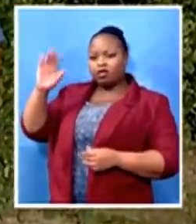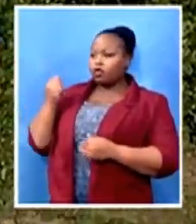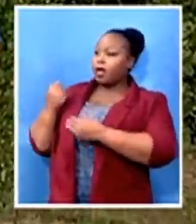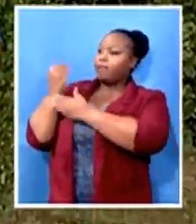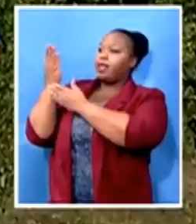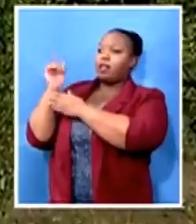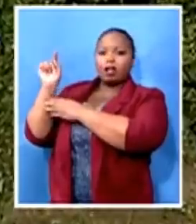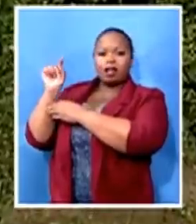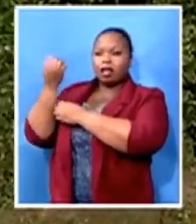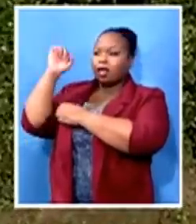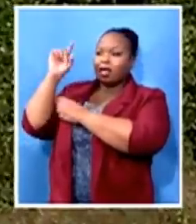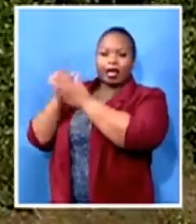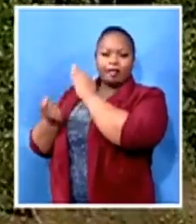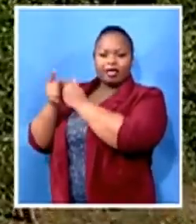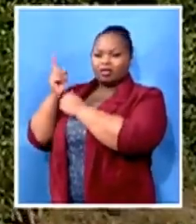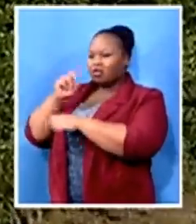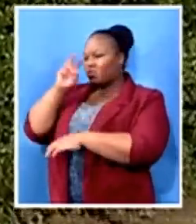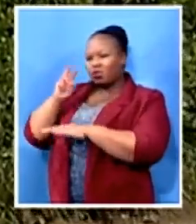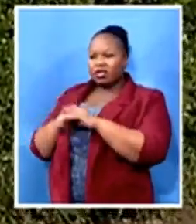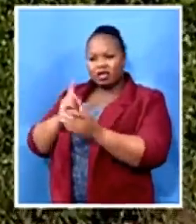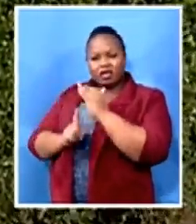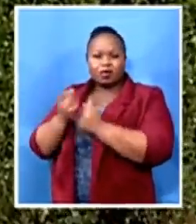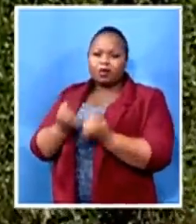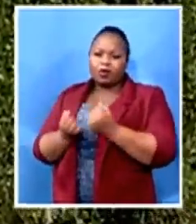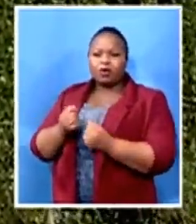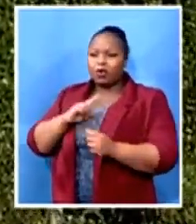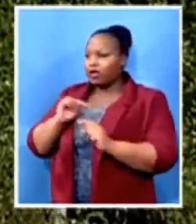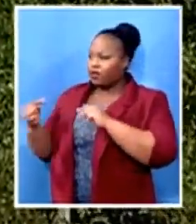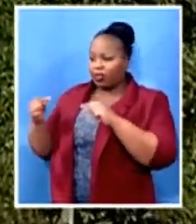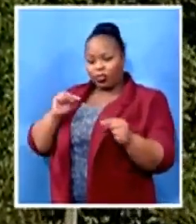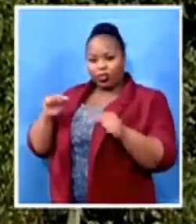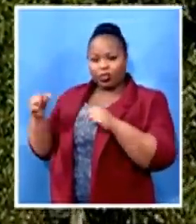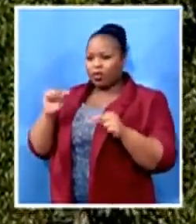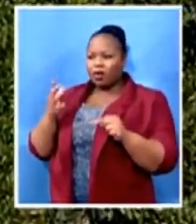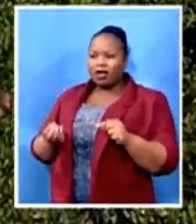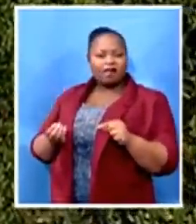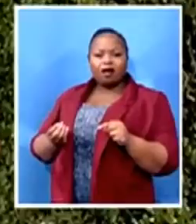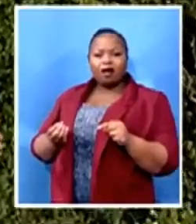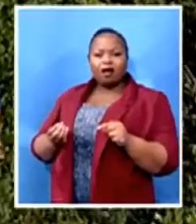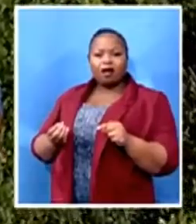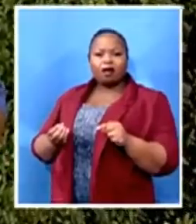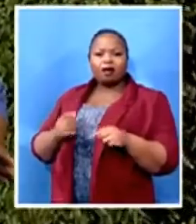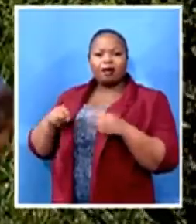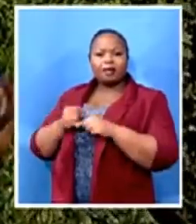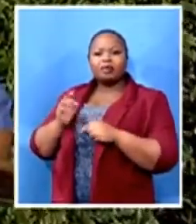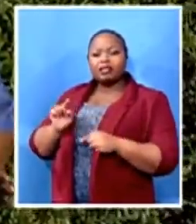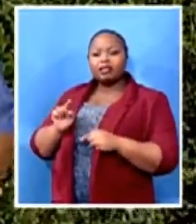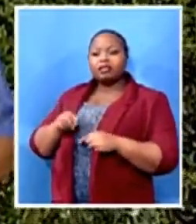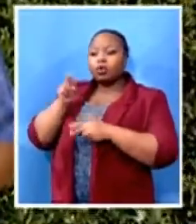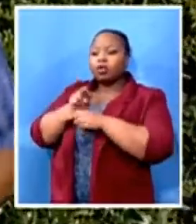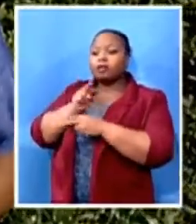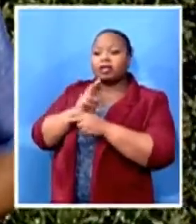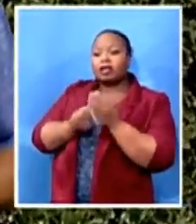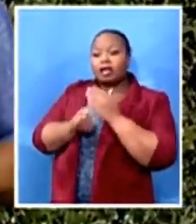court. If we are disagreeing on certain aspects in terms of how the inspection was done, we can only appeal internally within